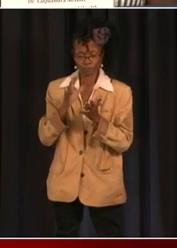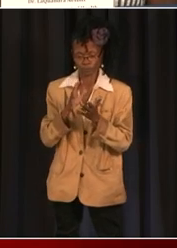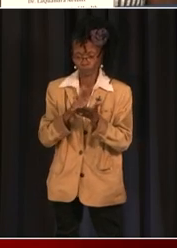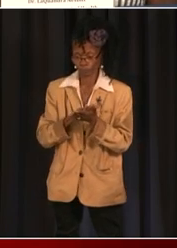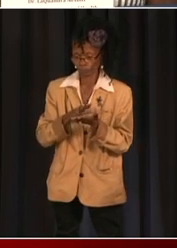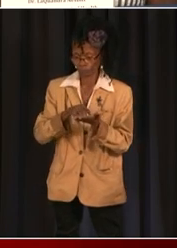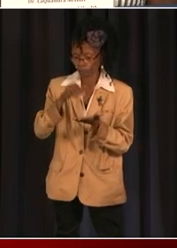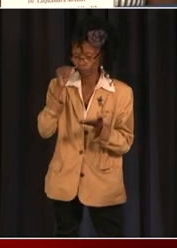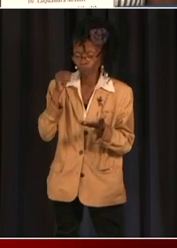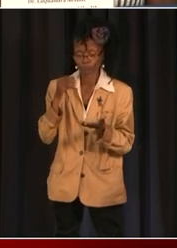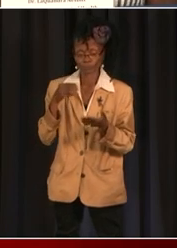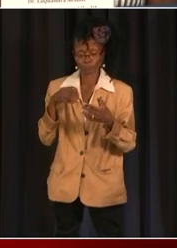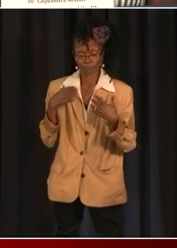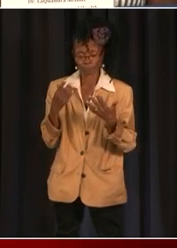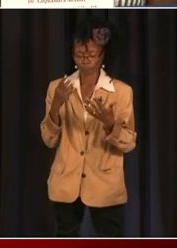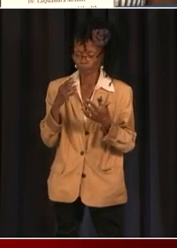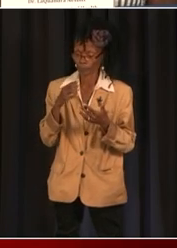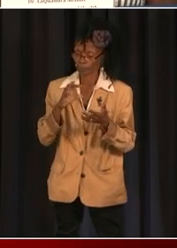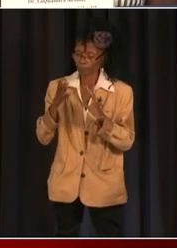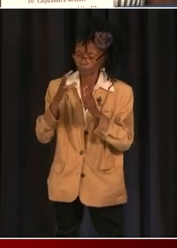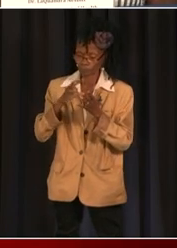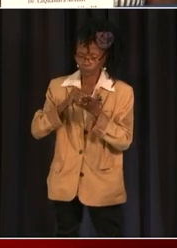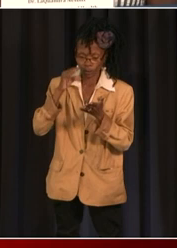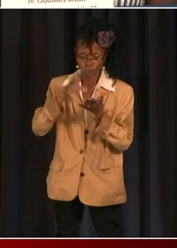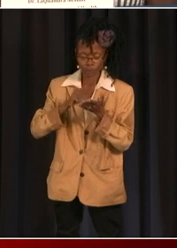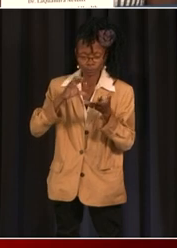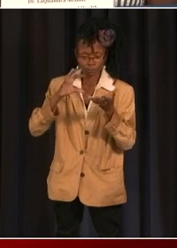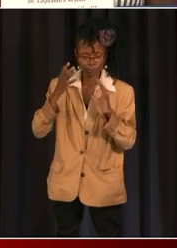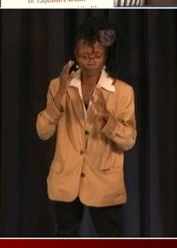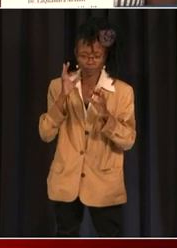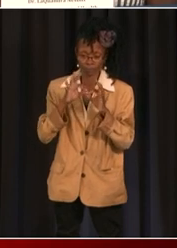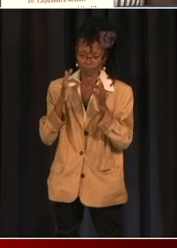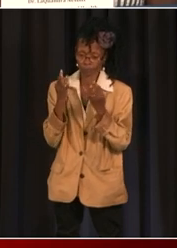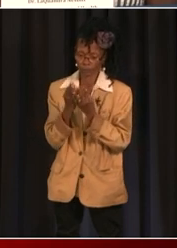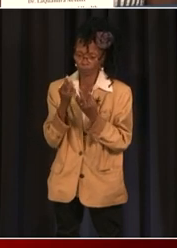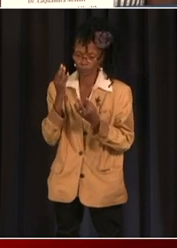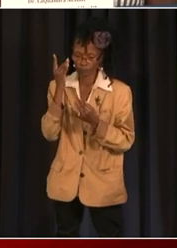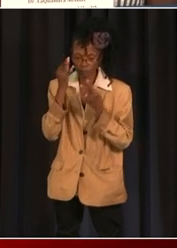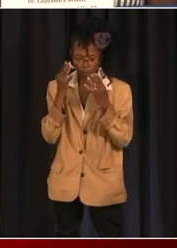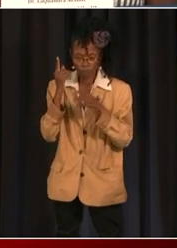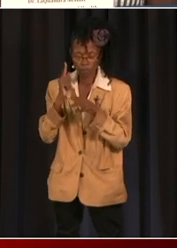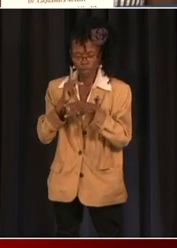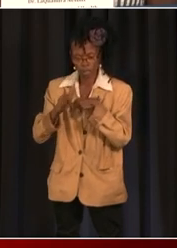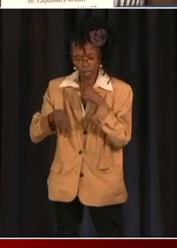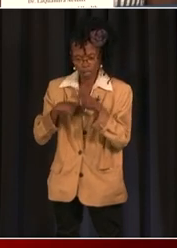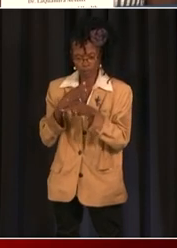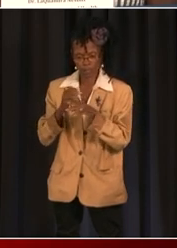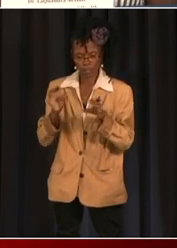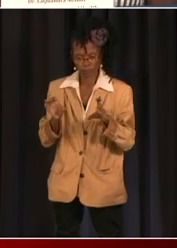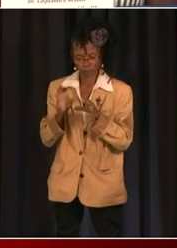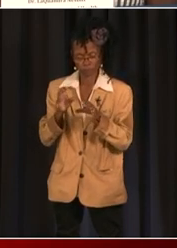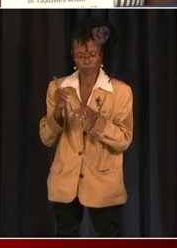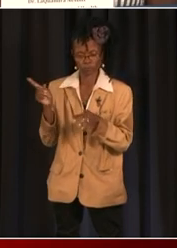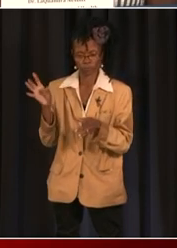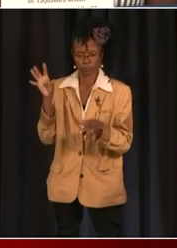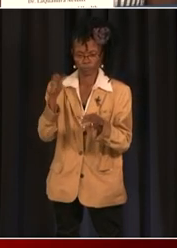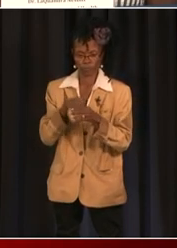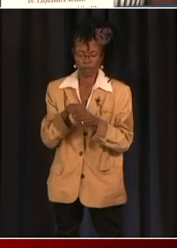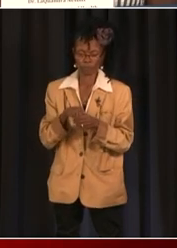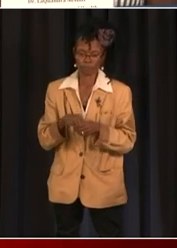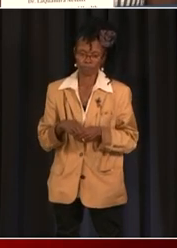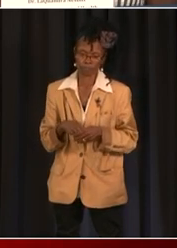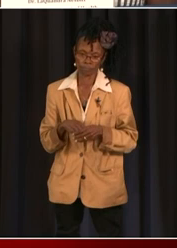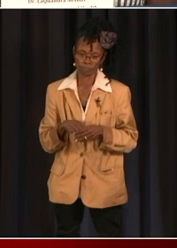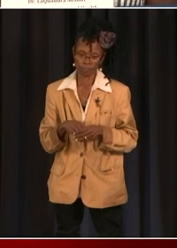and educational experience, and we encourage all of our families to consider the types of activities they participate in as a means to keep